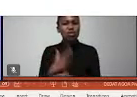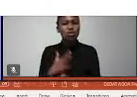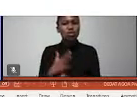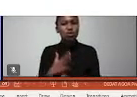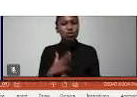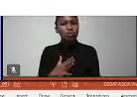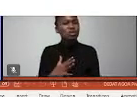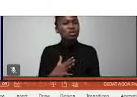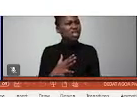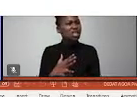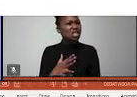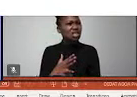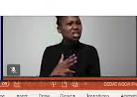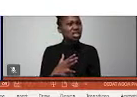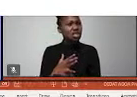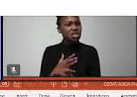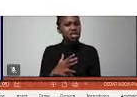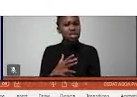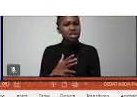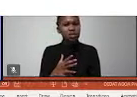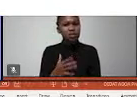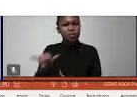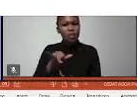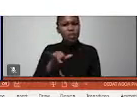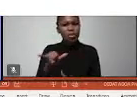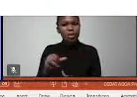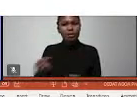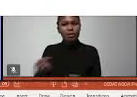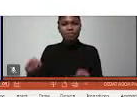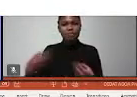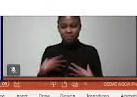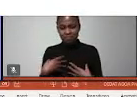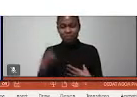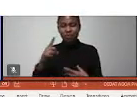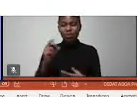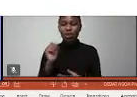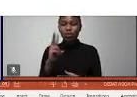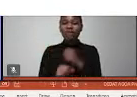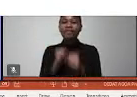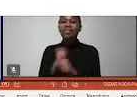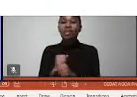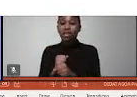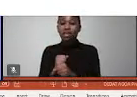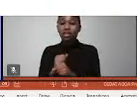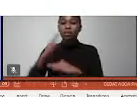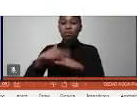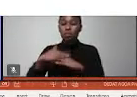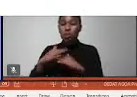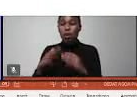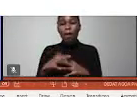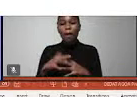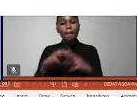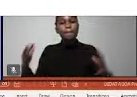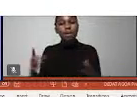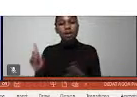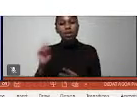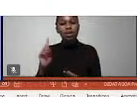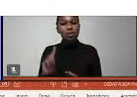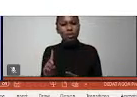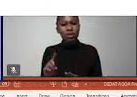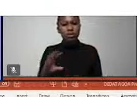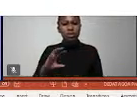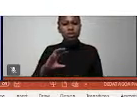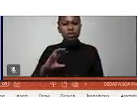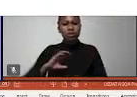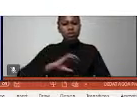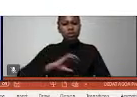takes us to which sets a target for the next 12 years. And a big part of that, in fact, one of what's called the provincial